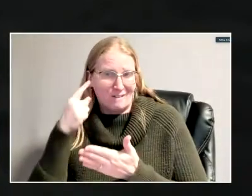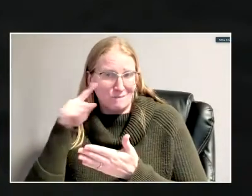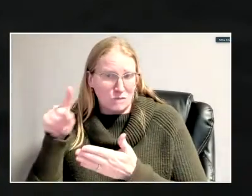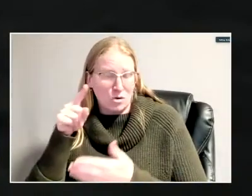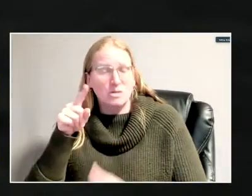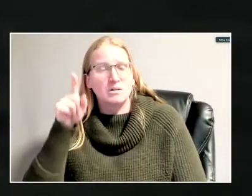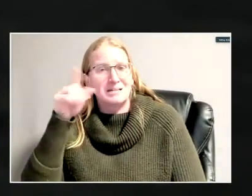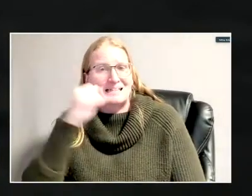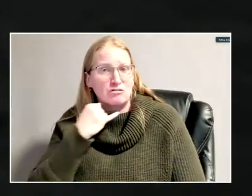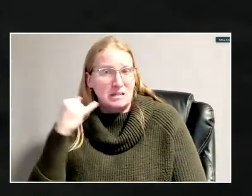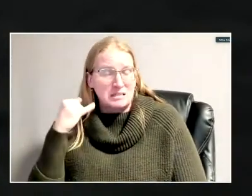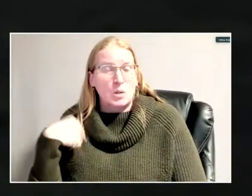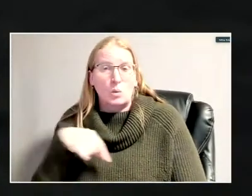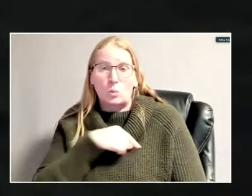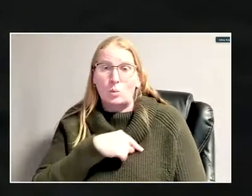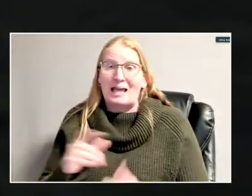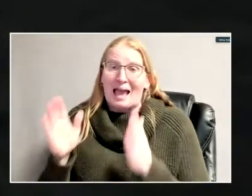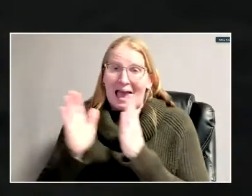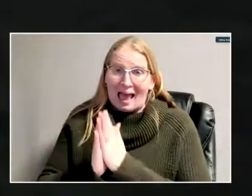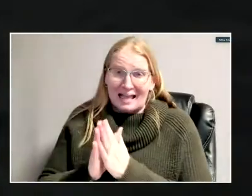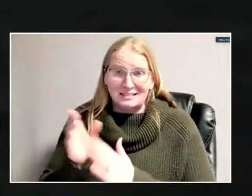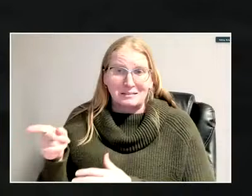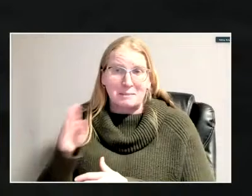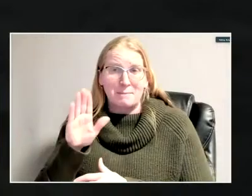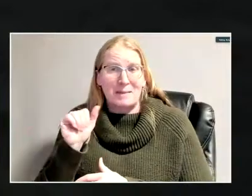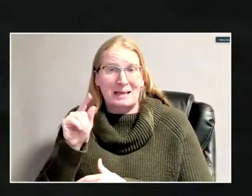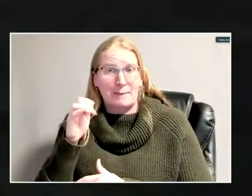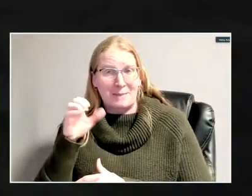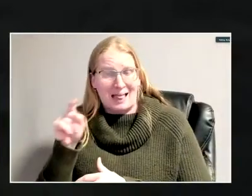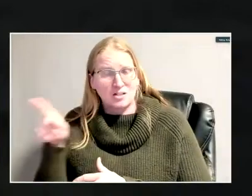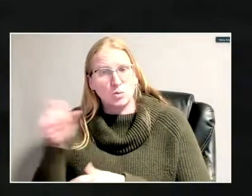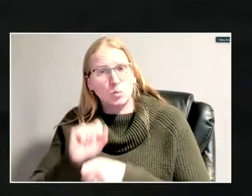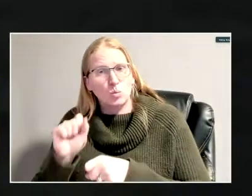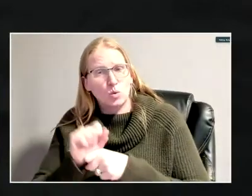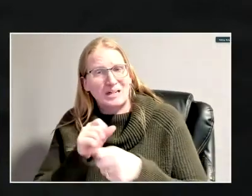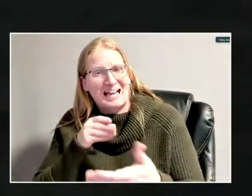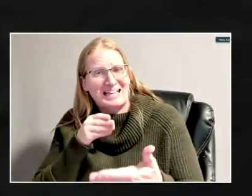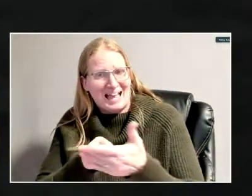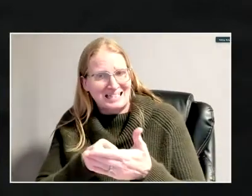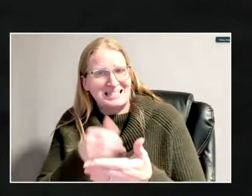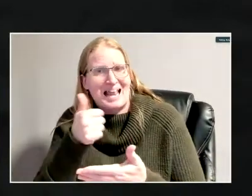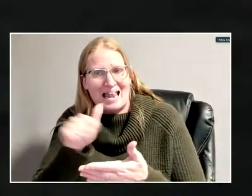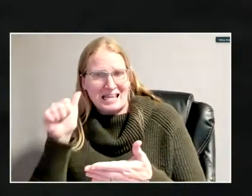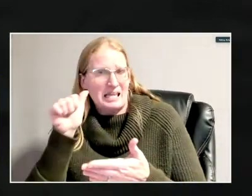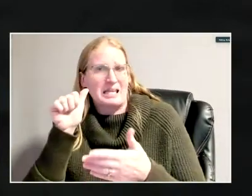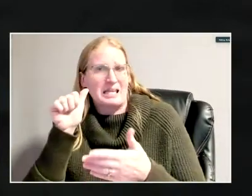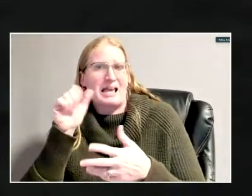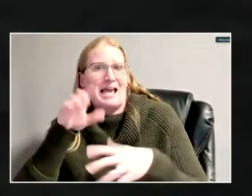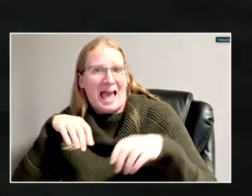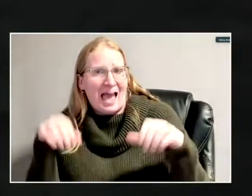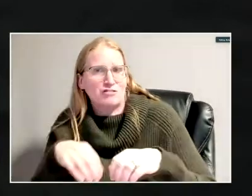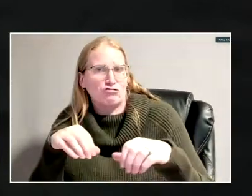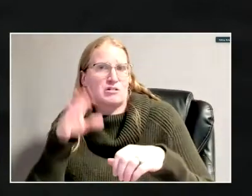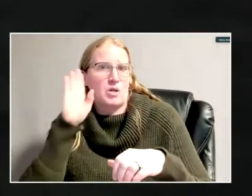congresswoman Becca balant to work against any action procedural or substantive that advances weapons for the netan government and to commit to